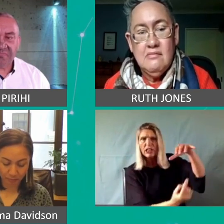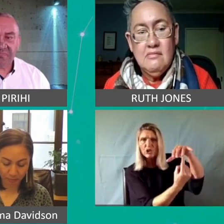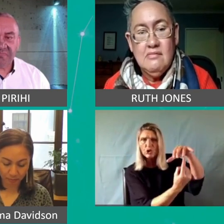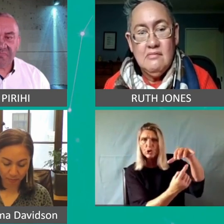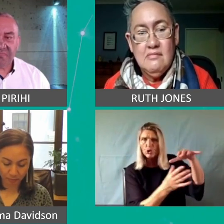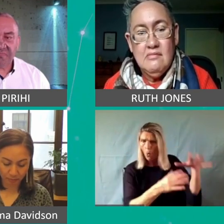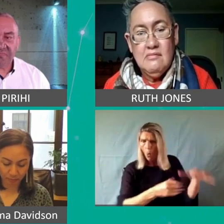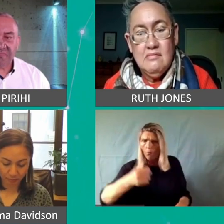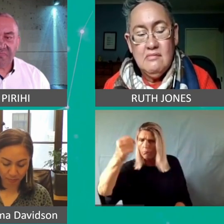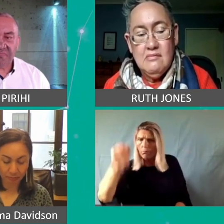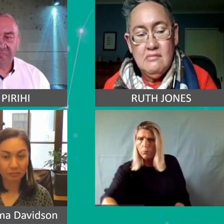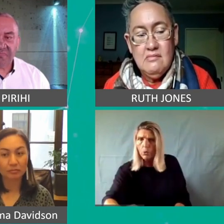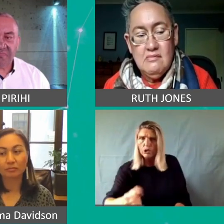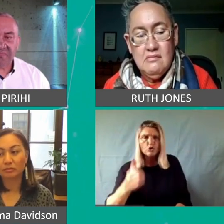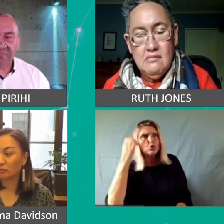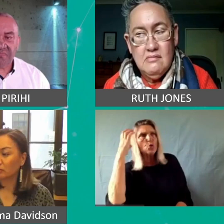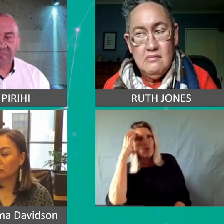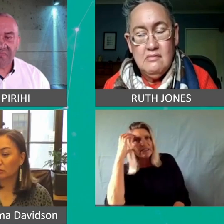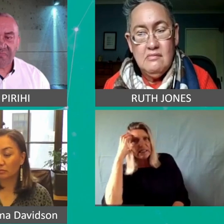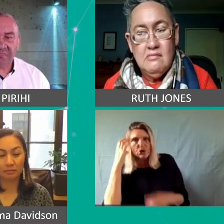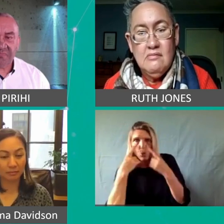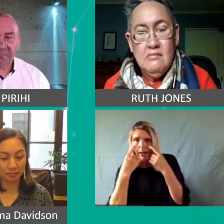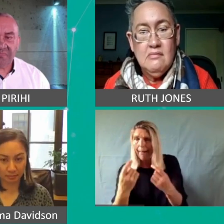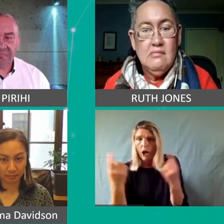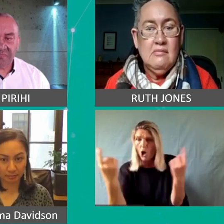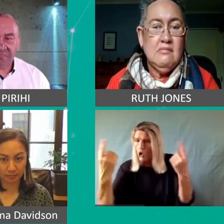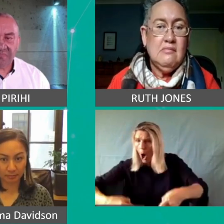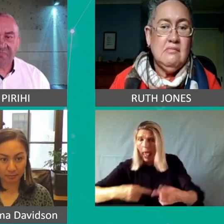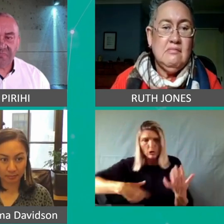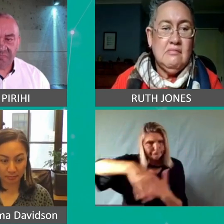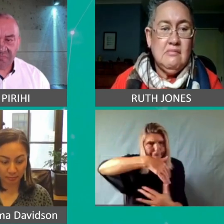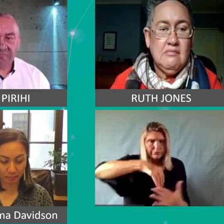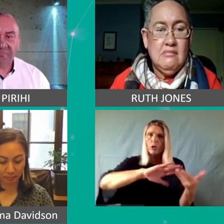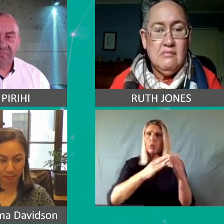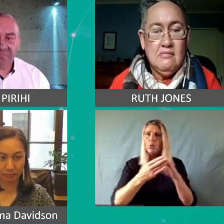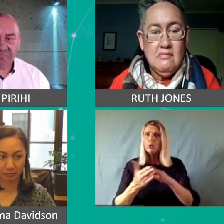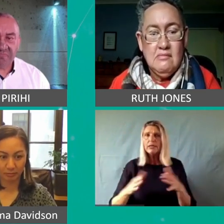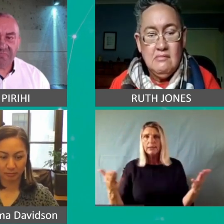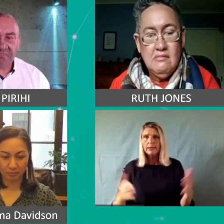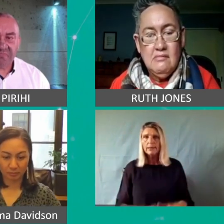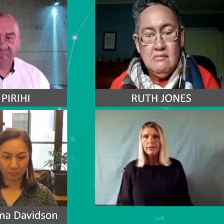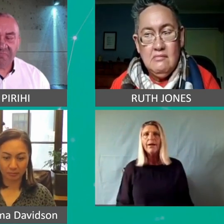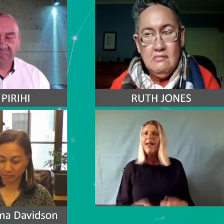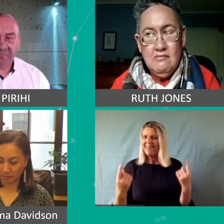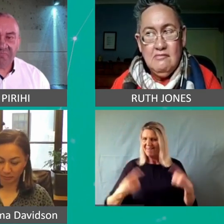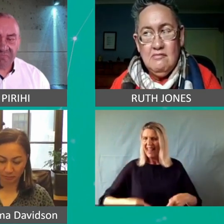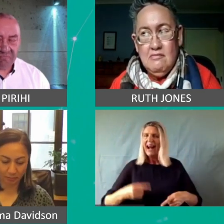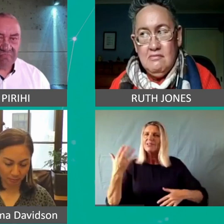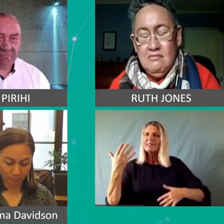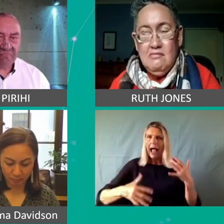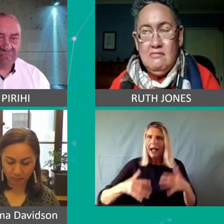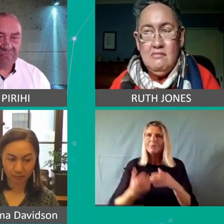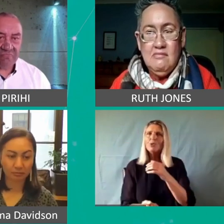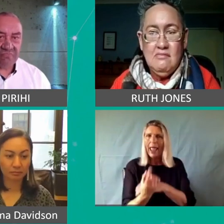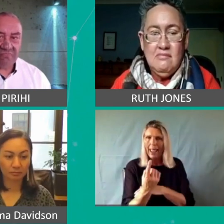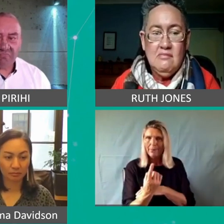and not enabled to be part of the community. And so what that does is allow harm to occur and allow harm to